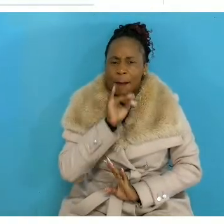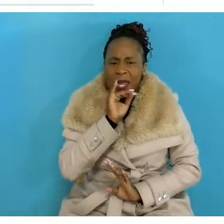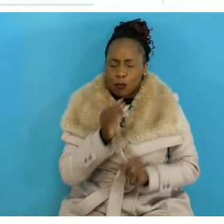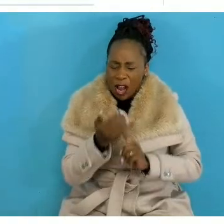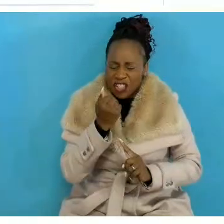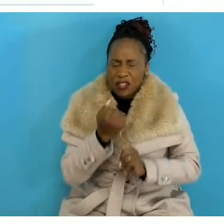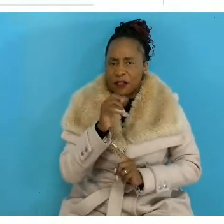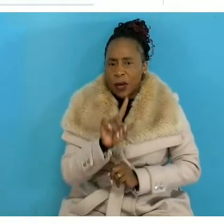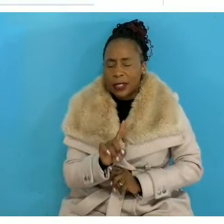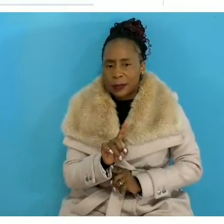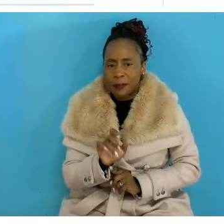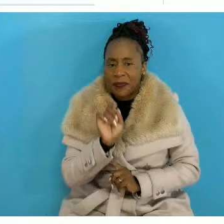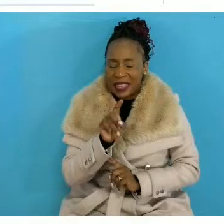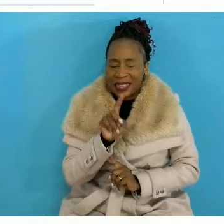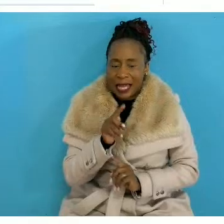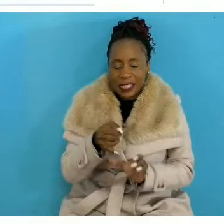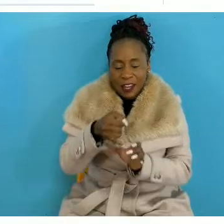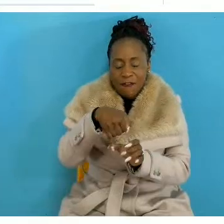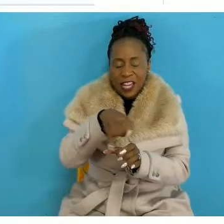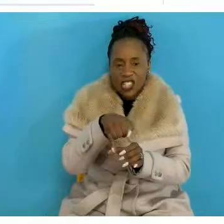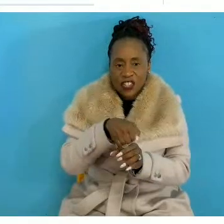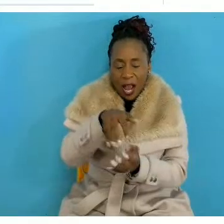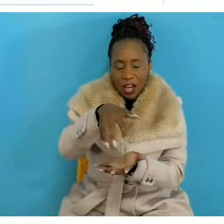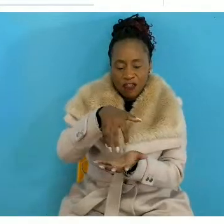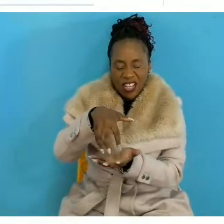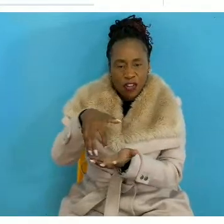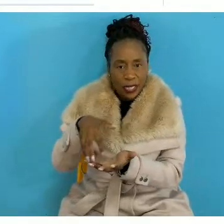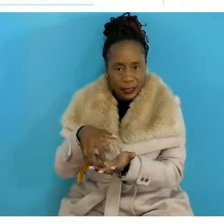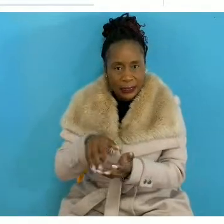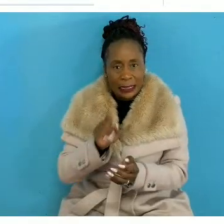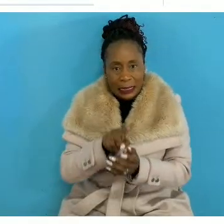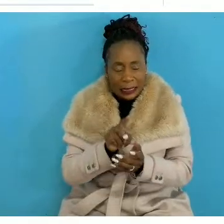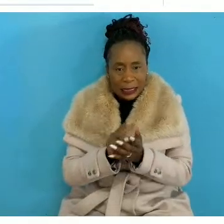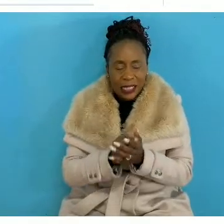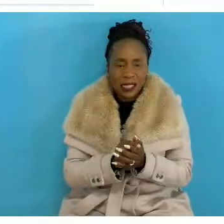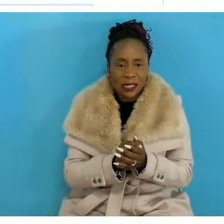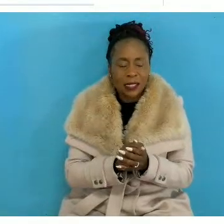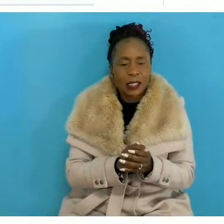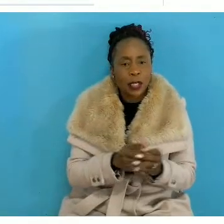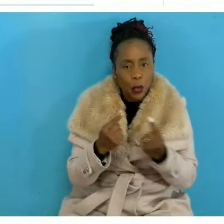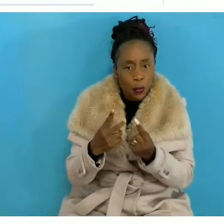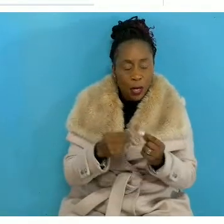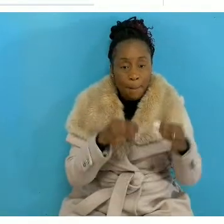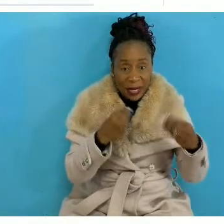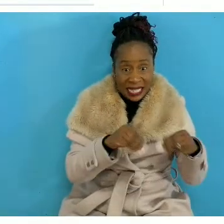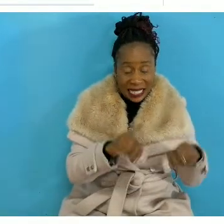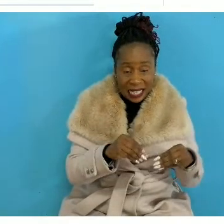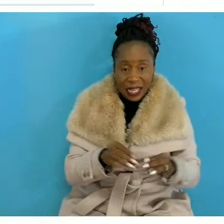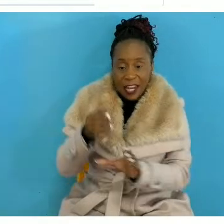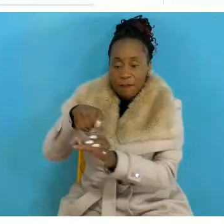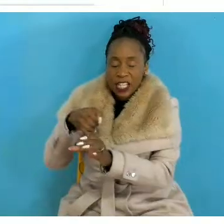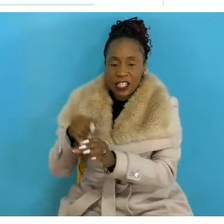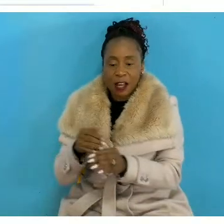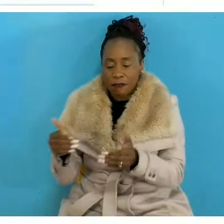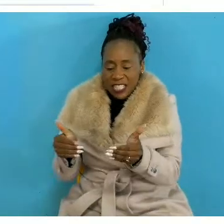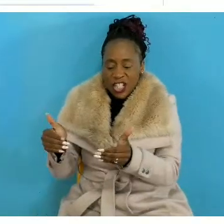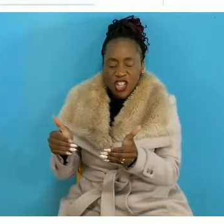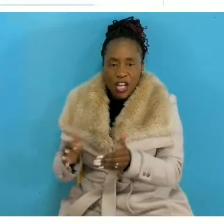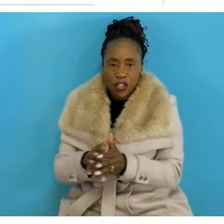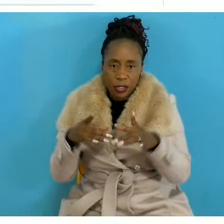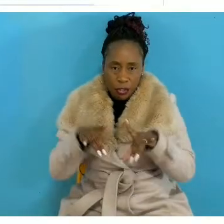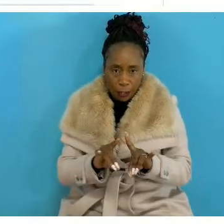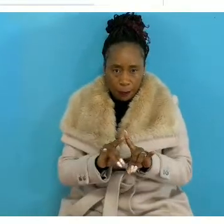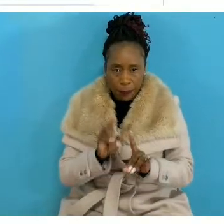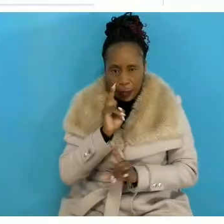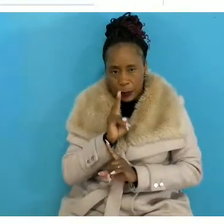achieve, it is investor attraction, ease of doing business, and investor facilitation, Chair. If we look